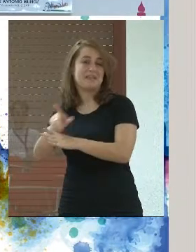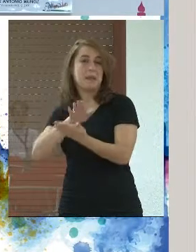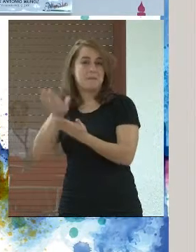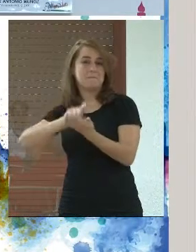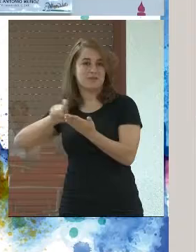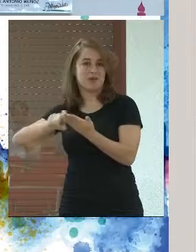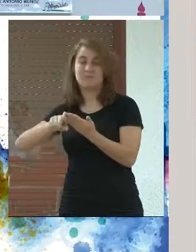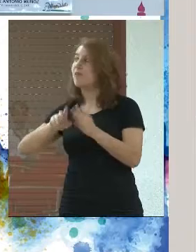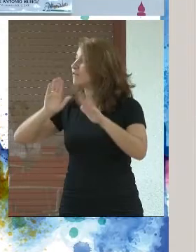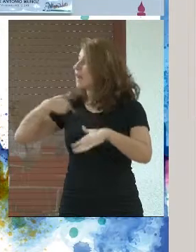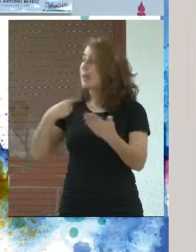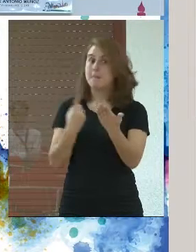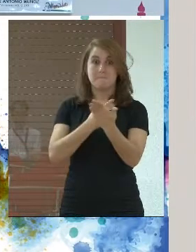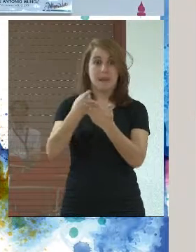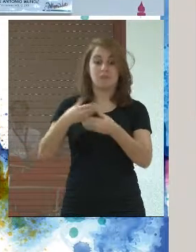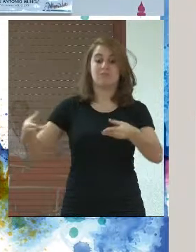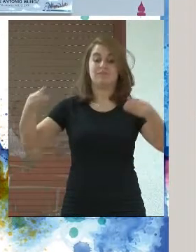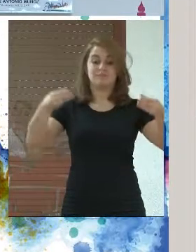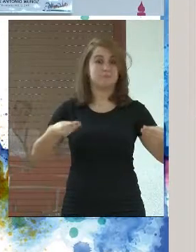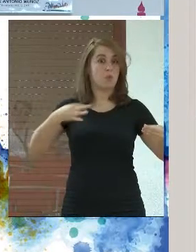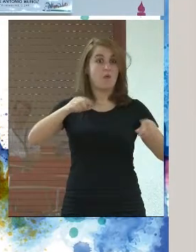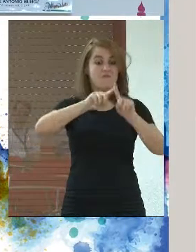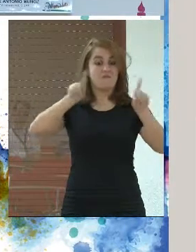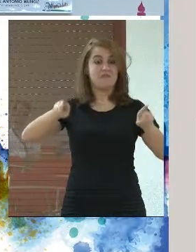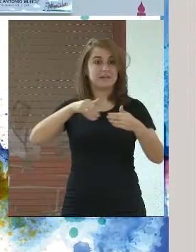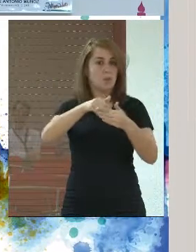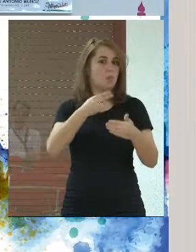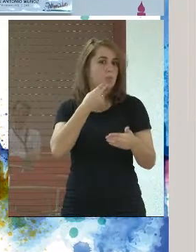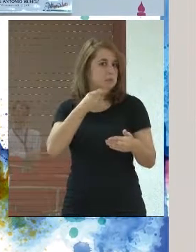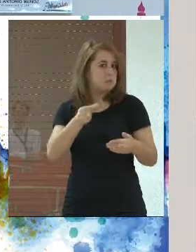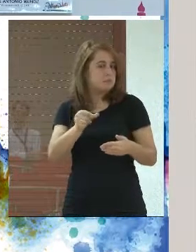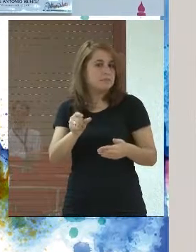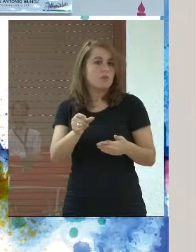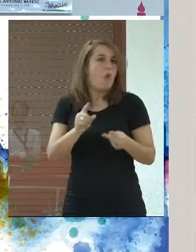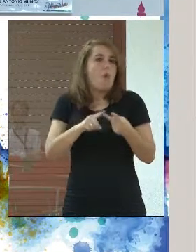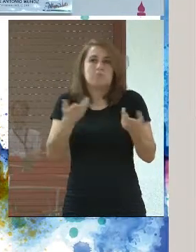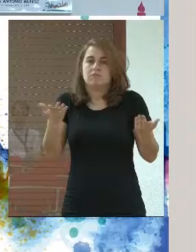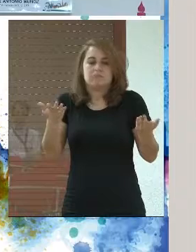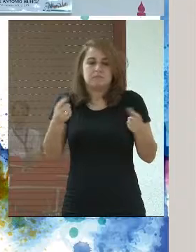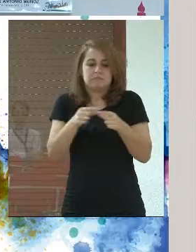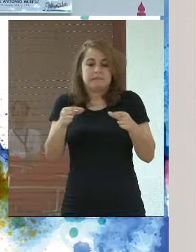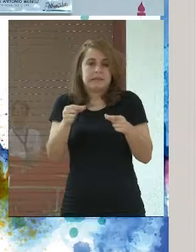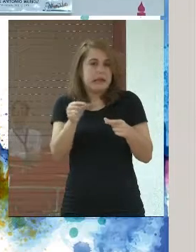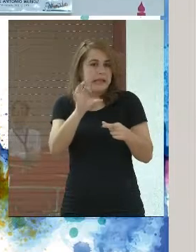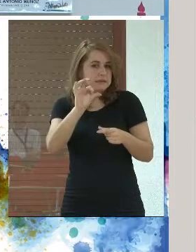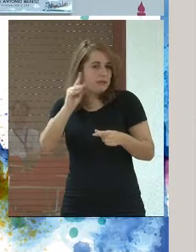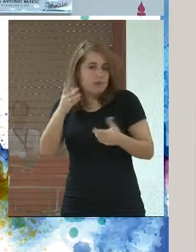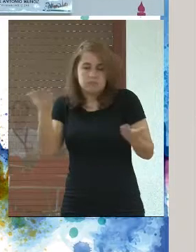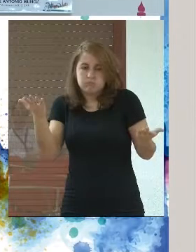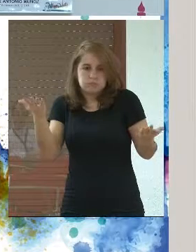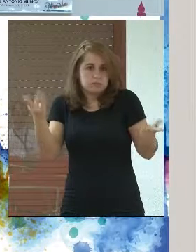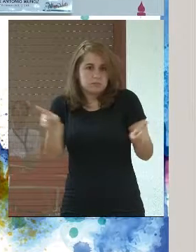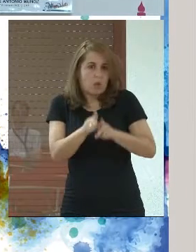the 3D printer will understand. And the map that I will obtain, well, I will get the file on a pen drive, or